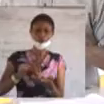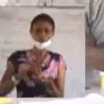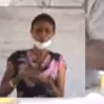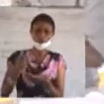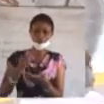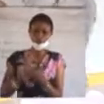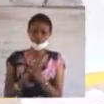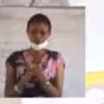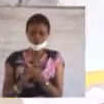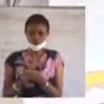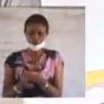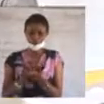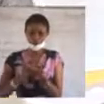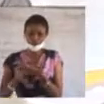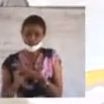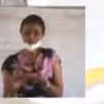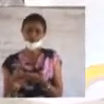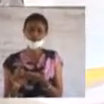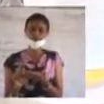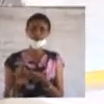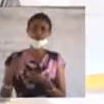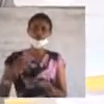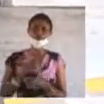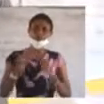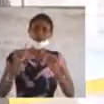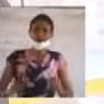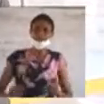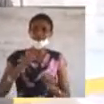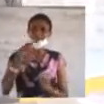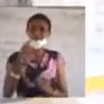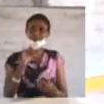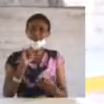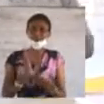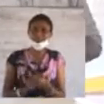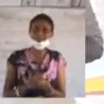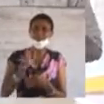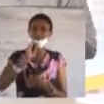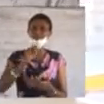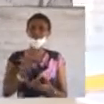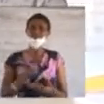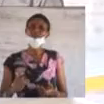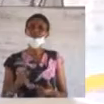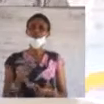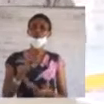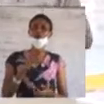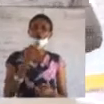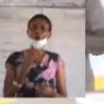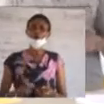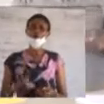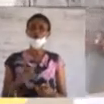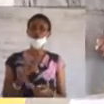Most often, we can also define drug abuse as the